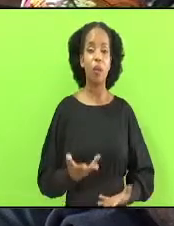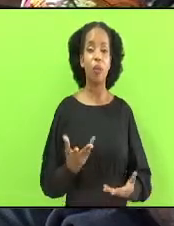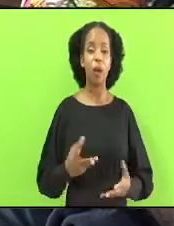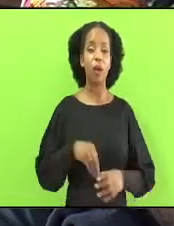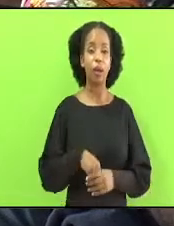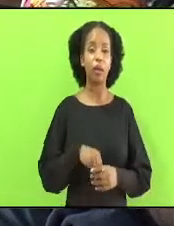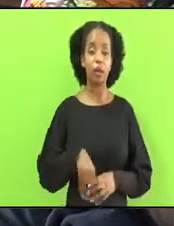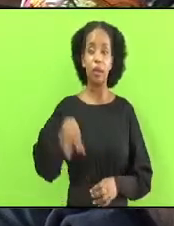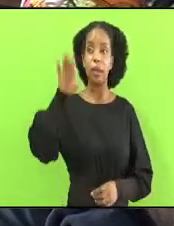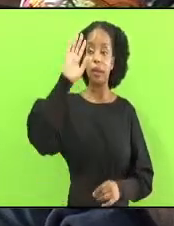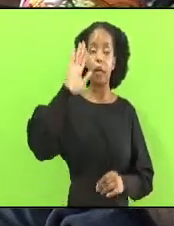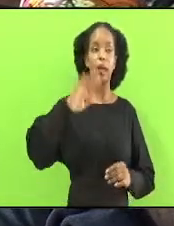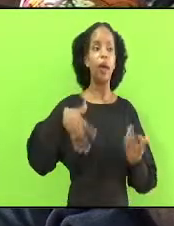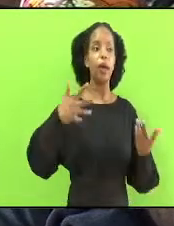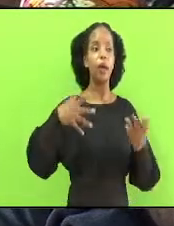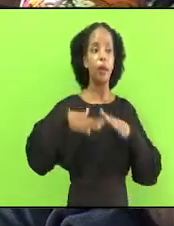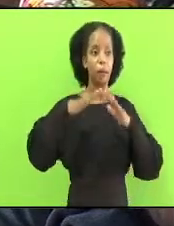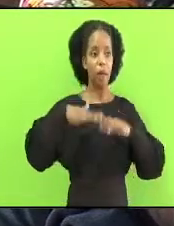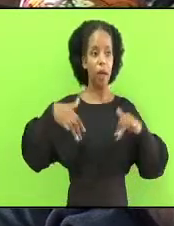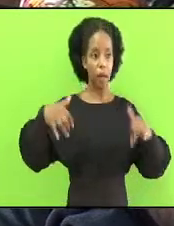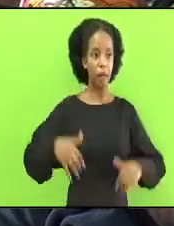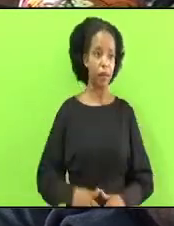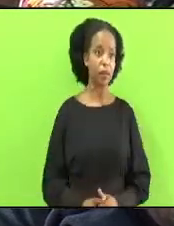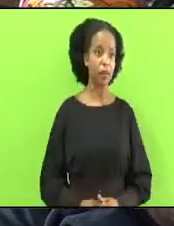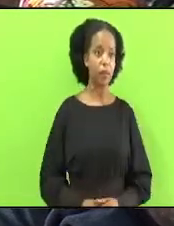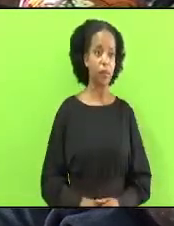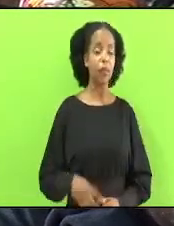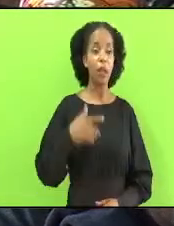because I believe as the sister departments, Billy,